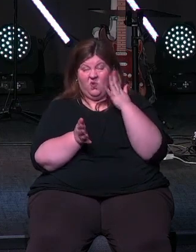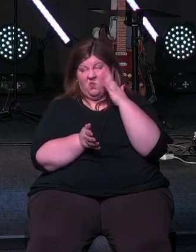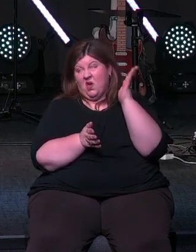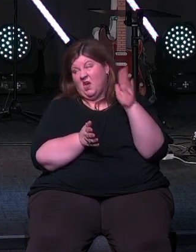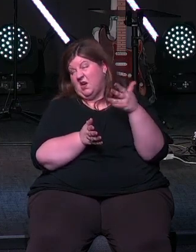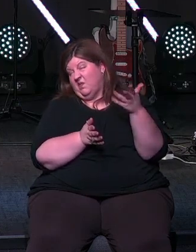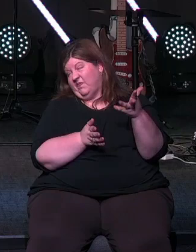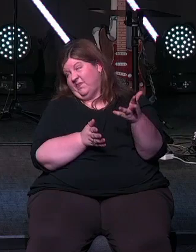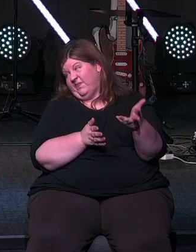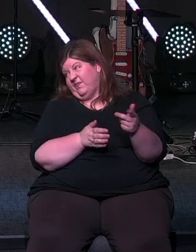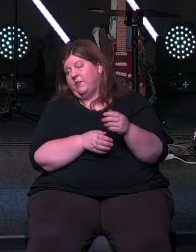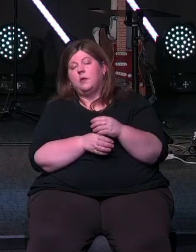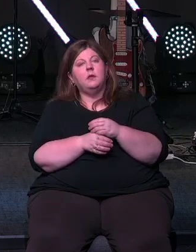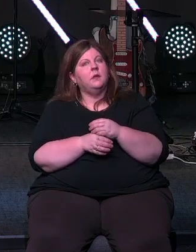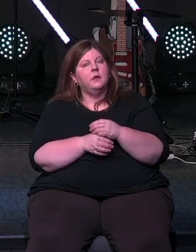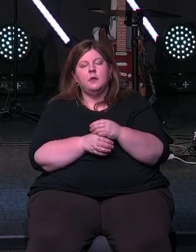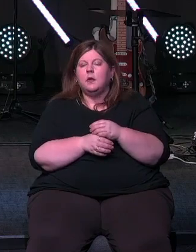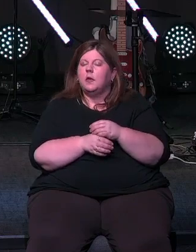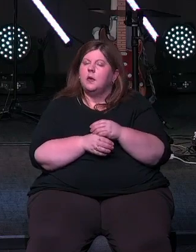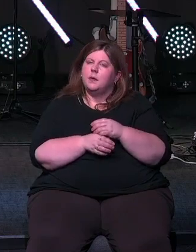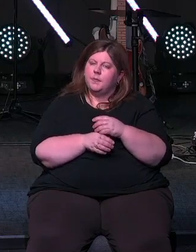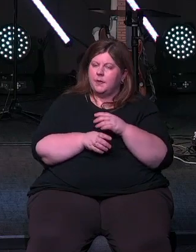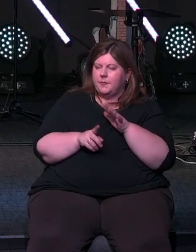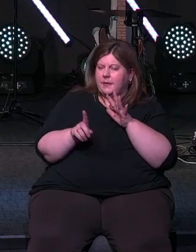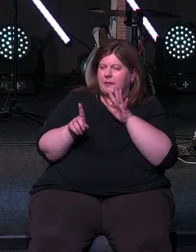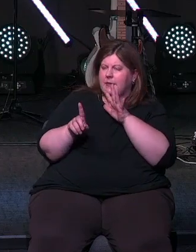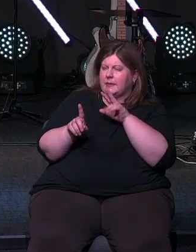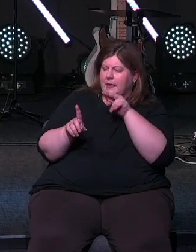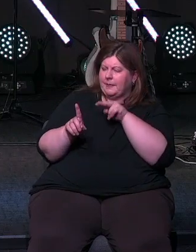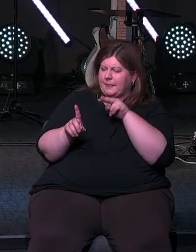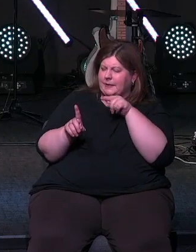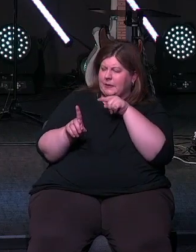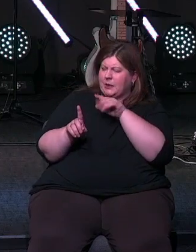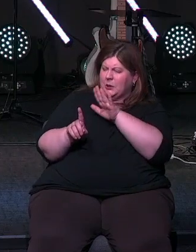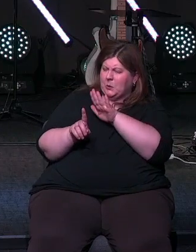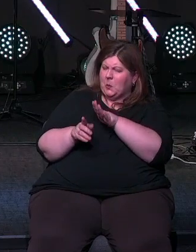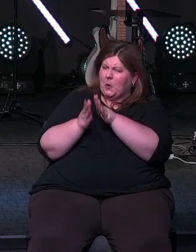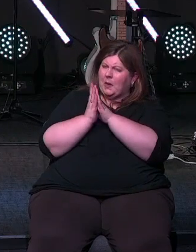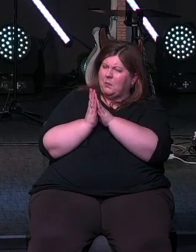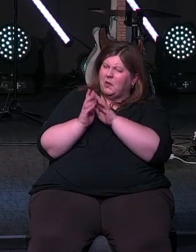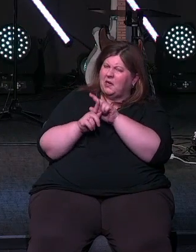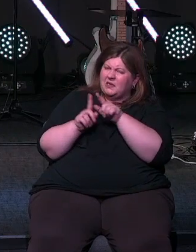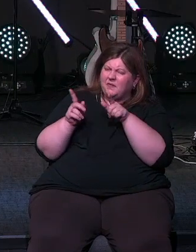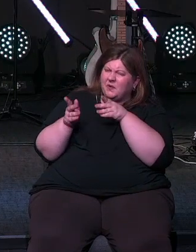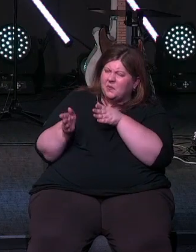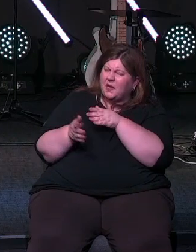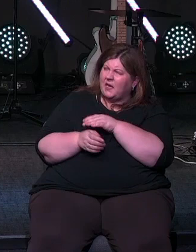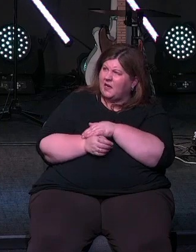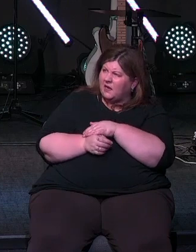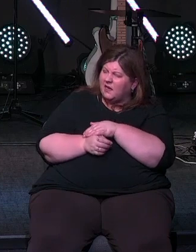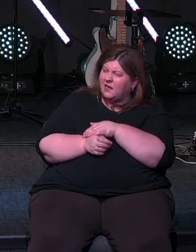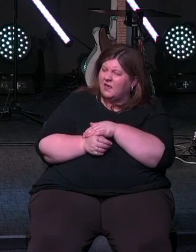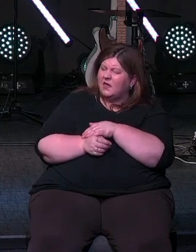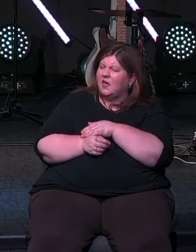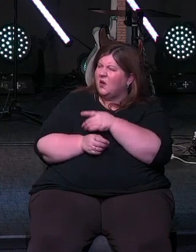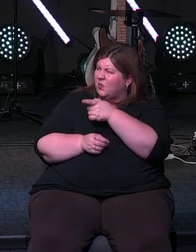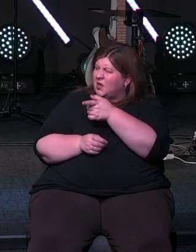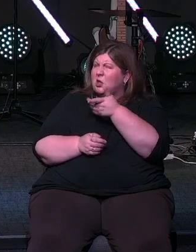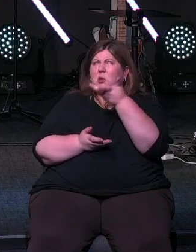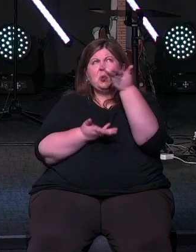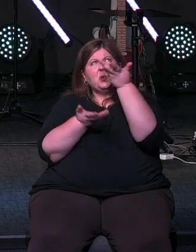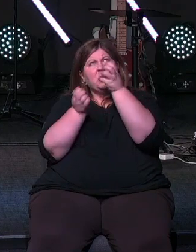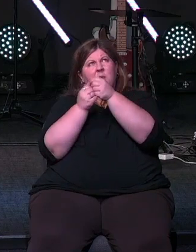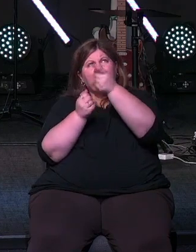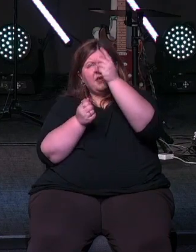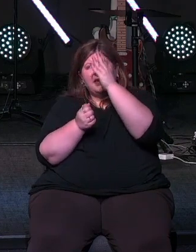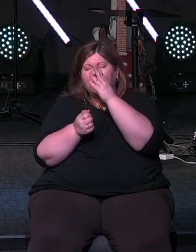question." But the disciples, when they looked at Jesus, they said, "You pray different." Like when you talk to God, when you relate to